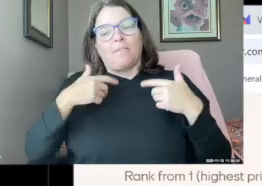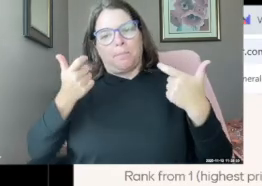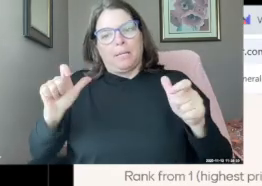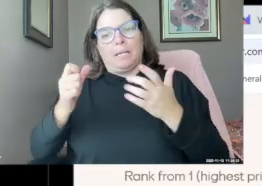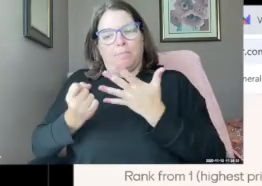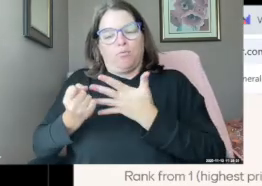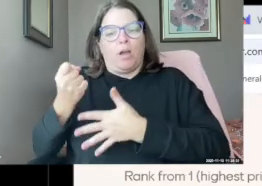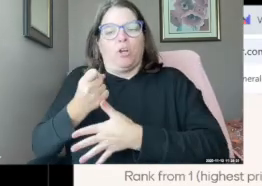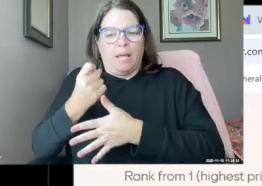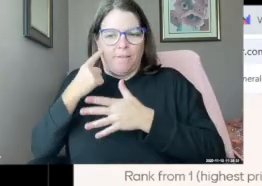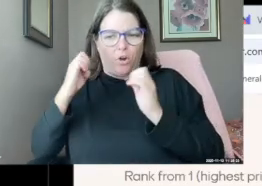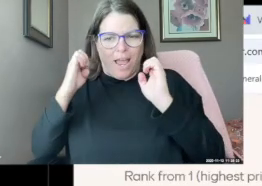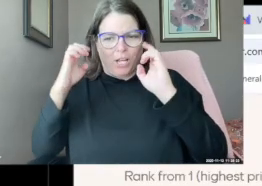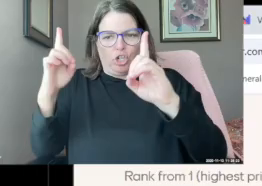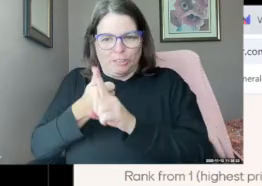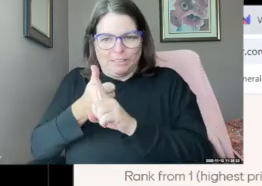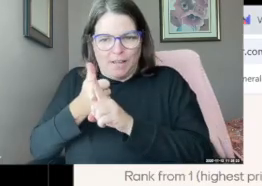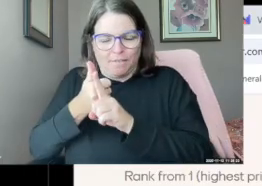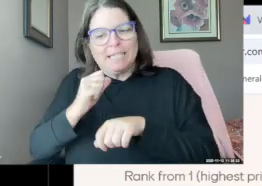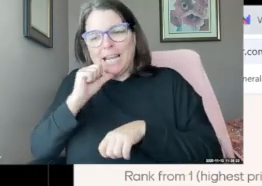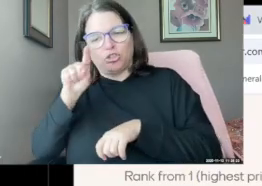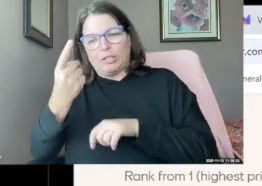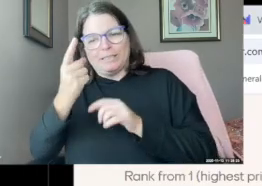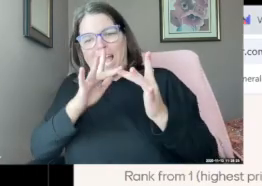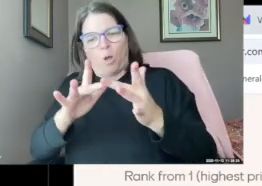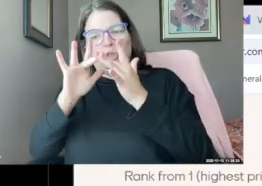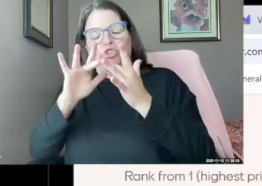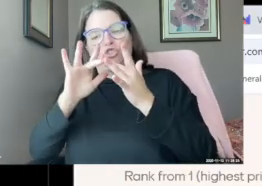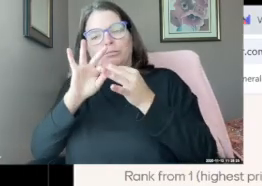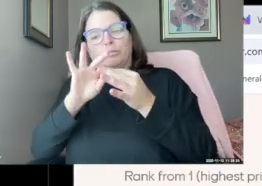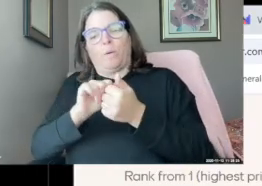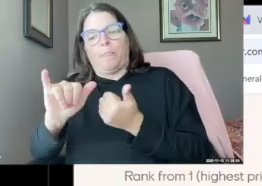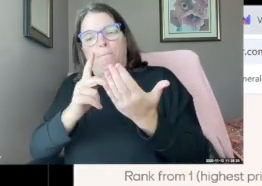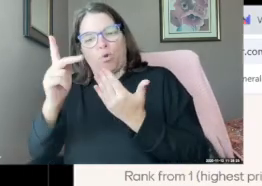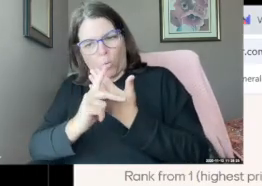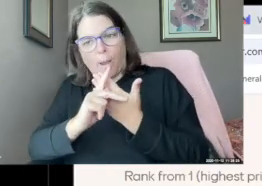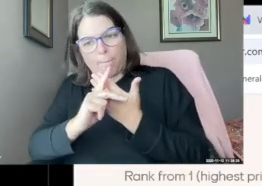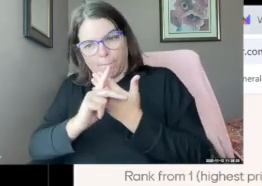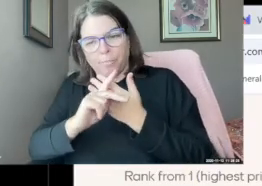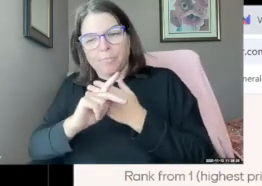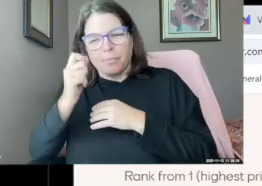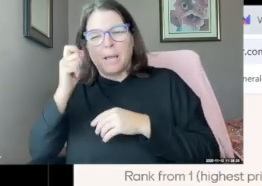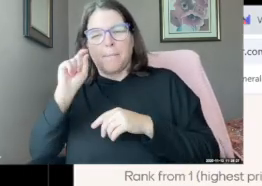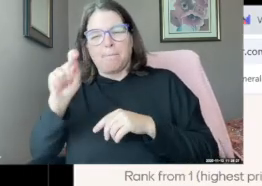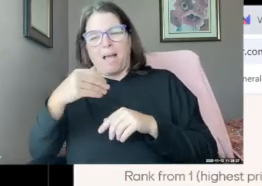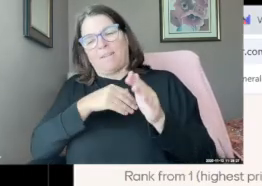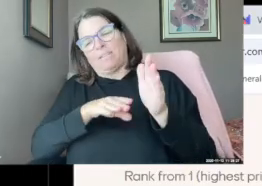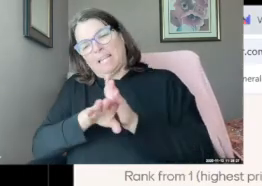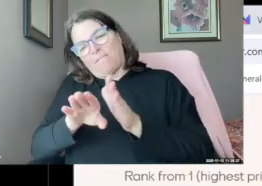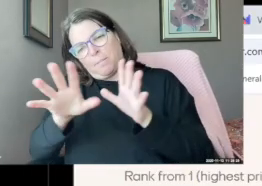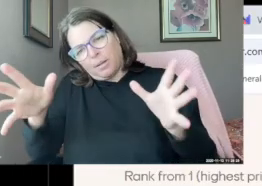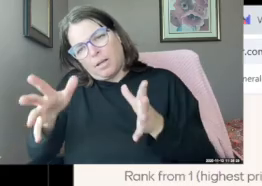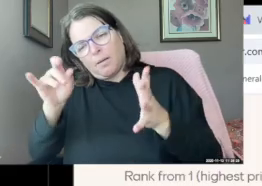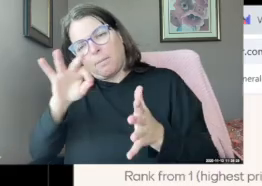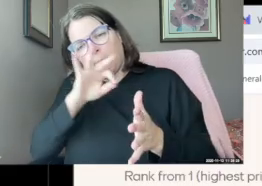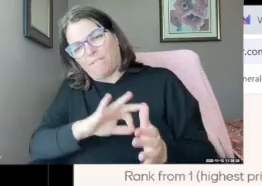working on setting up these grants, that there needs to be a big priority on education itself, not